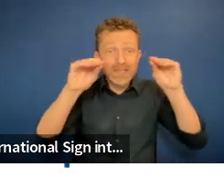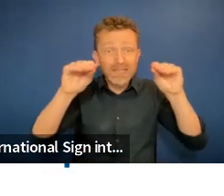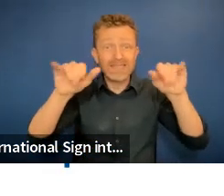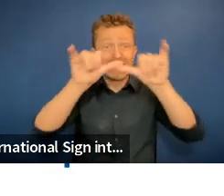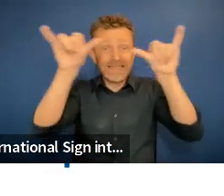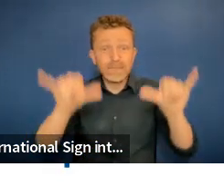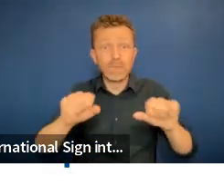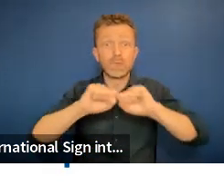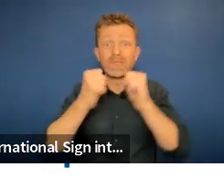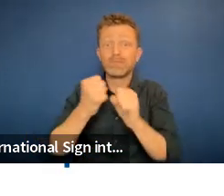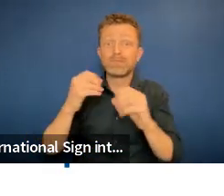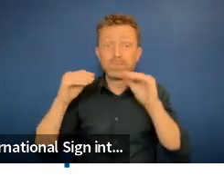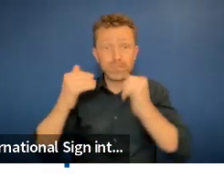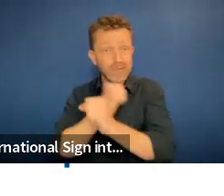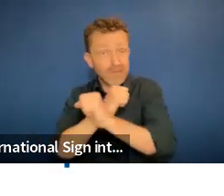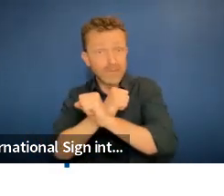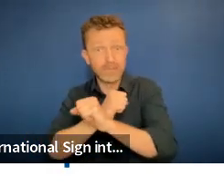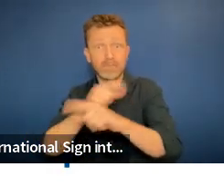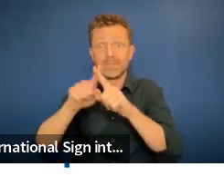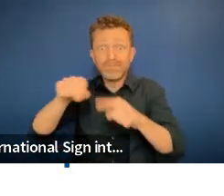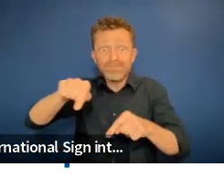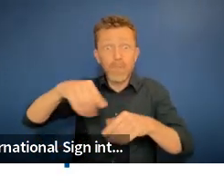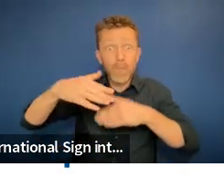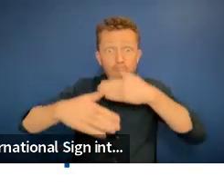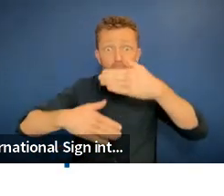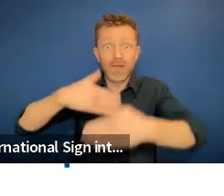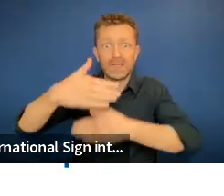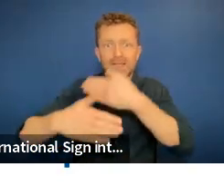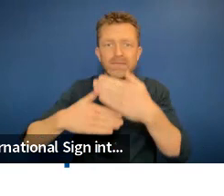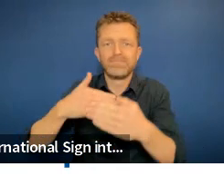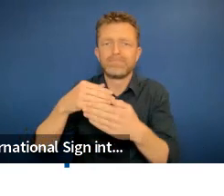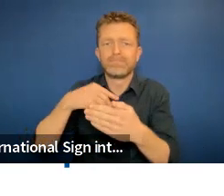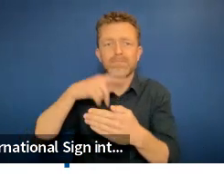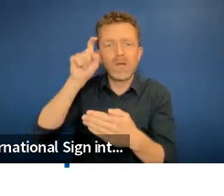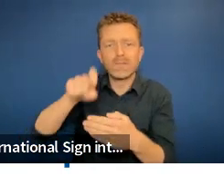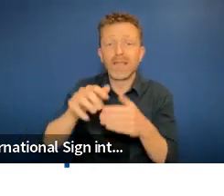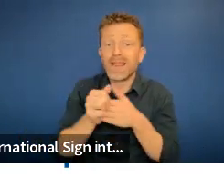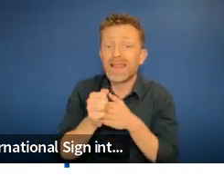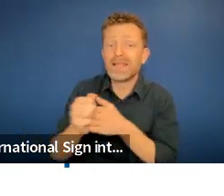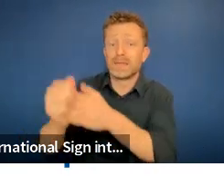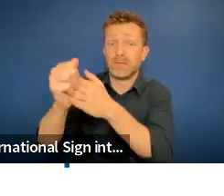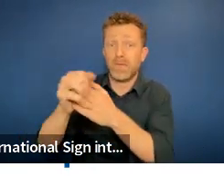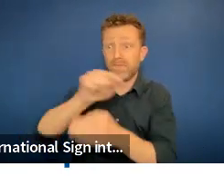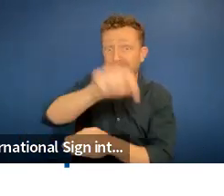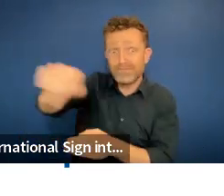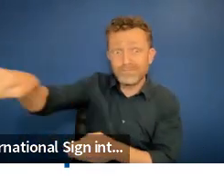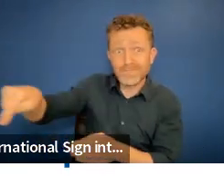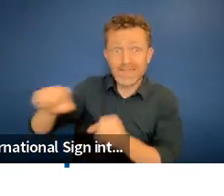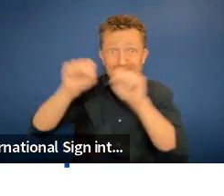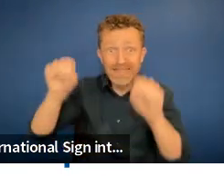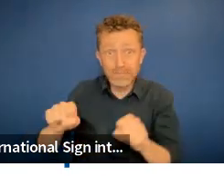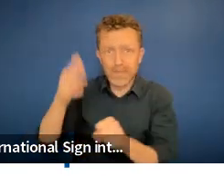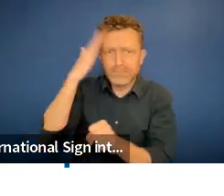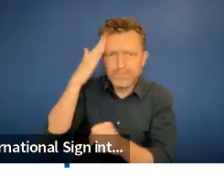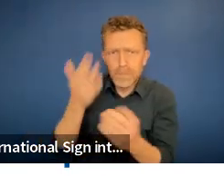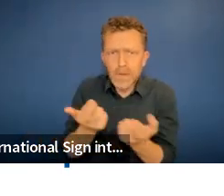product access in the countries. This needs to be reflected further in the planning,